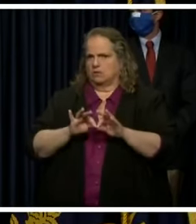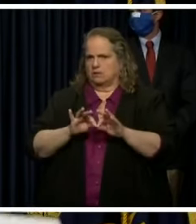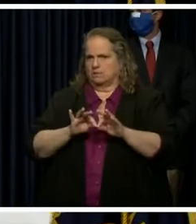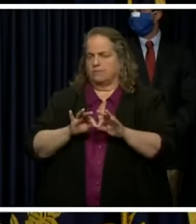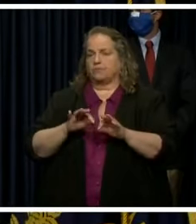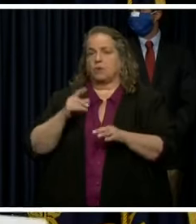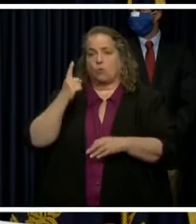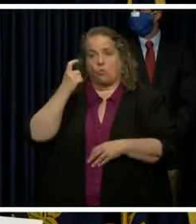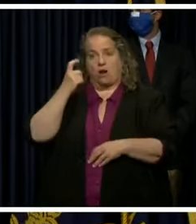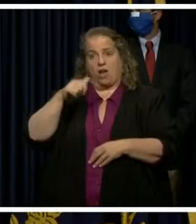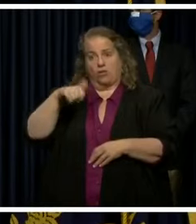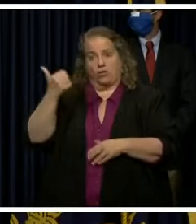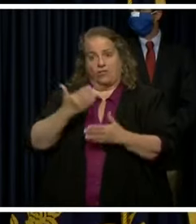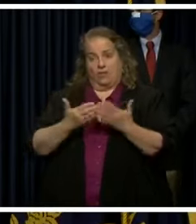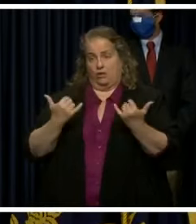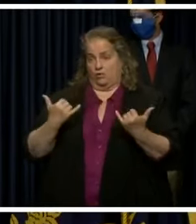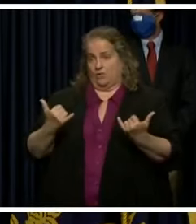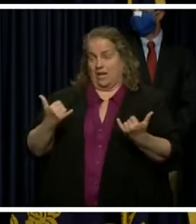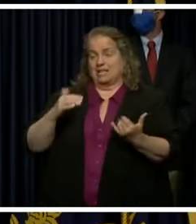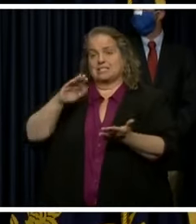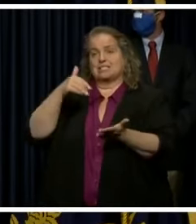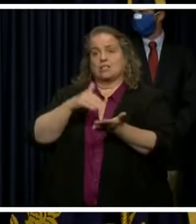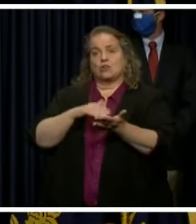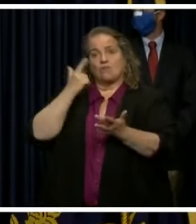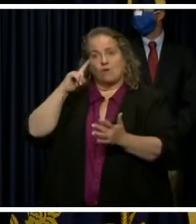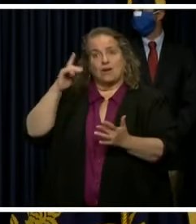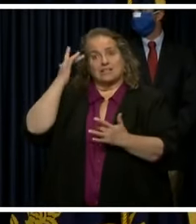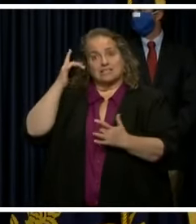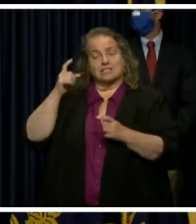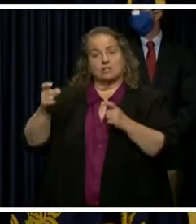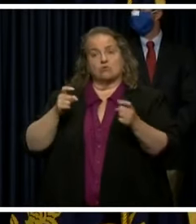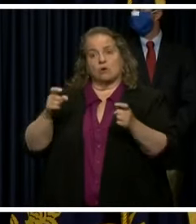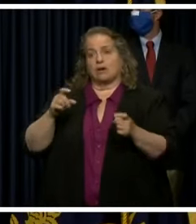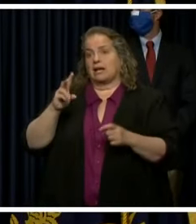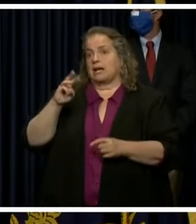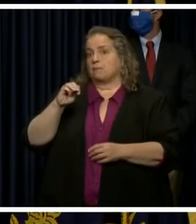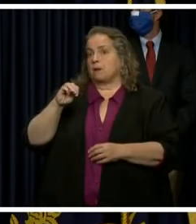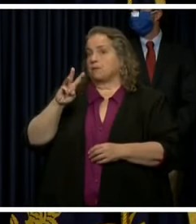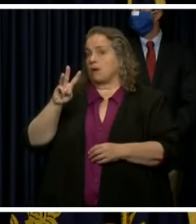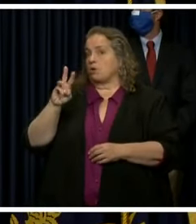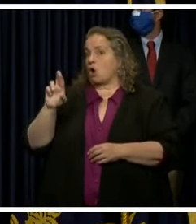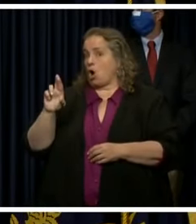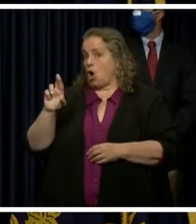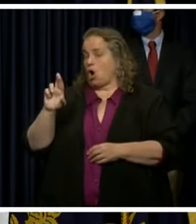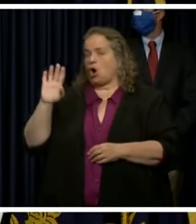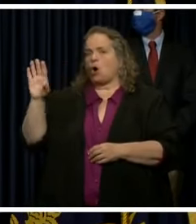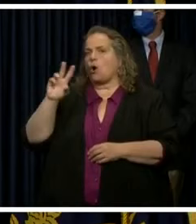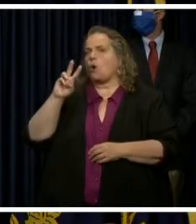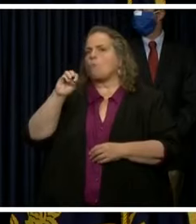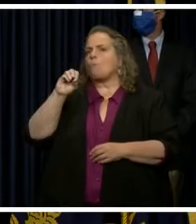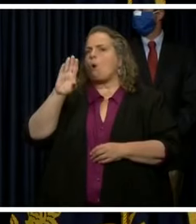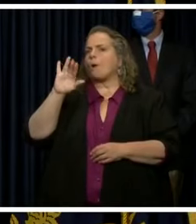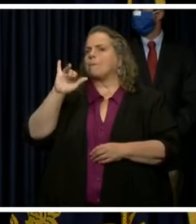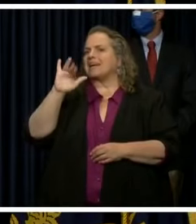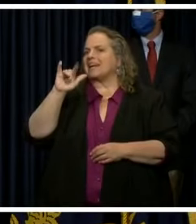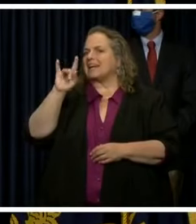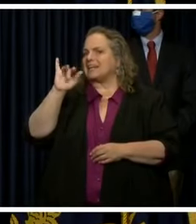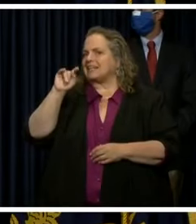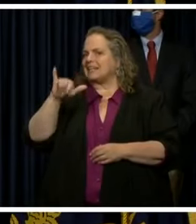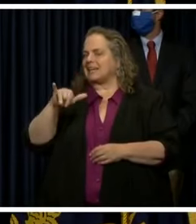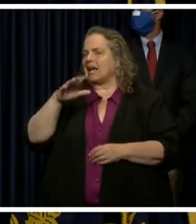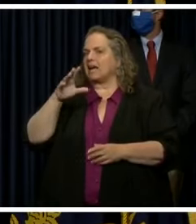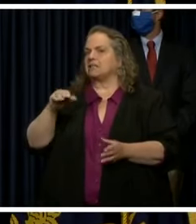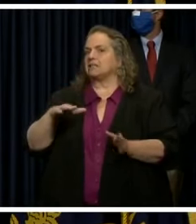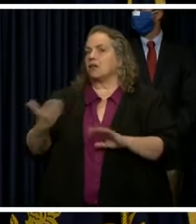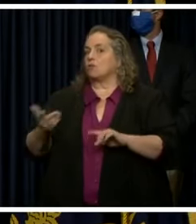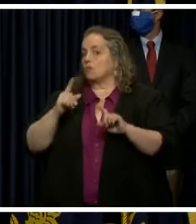Just today, the Centers for Disease Control released an MMWR, which is one of their morbidity and mortality weekly reports. And